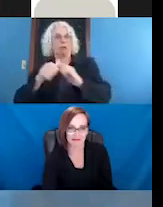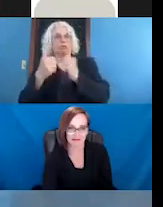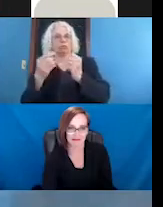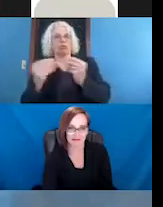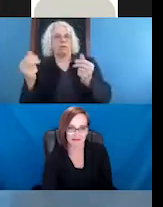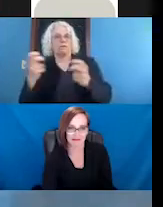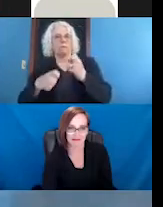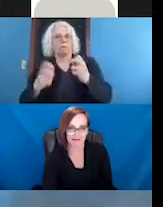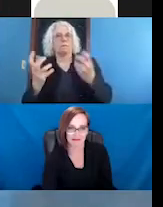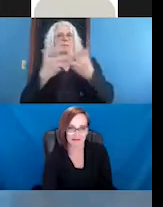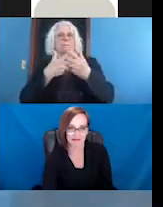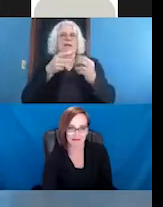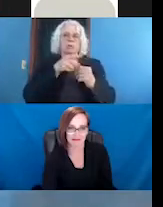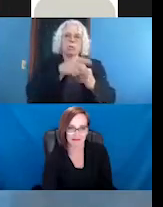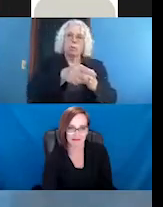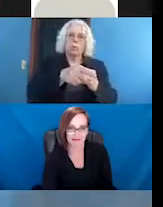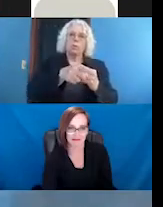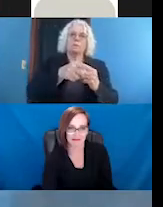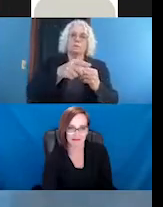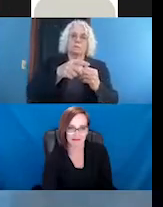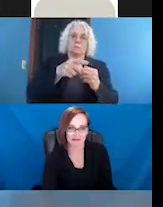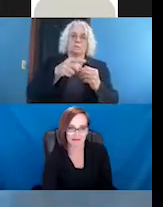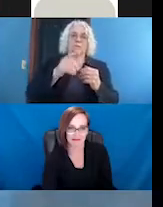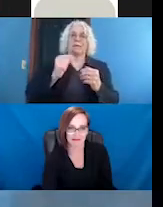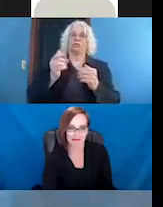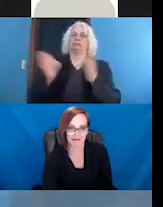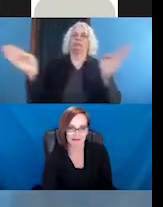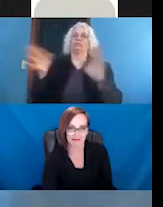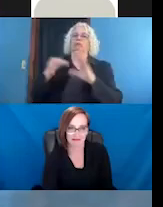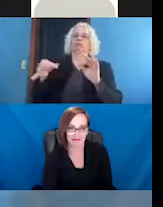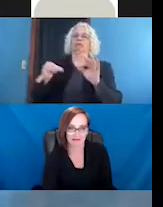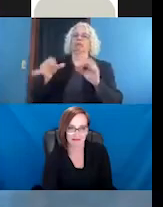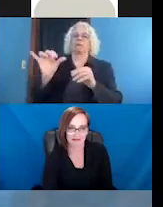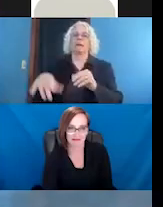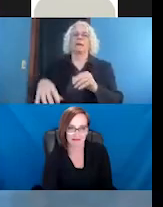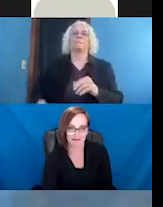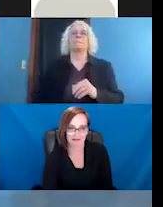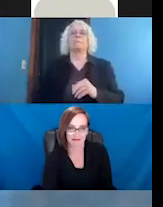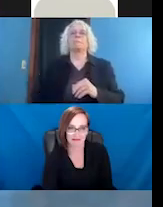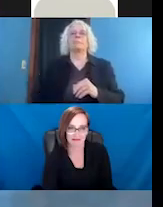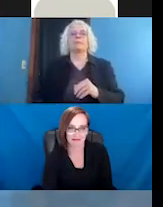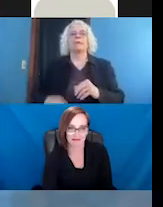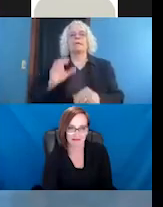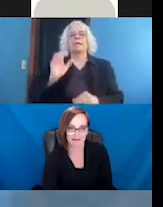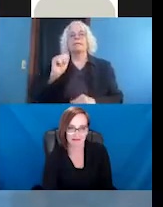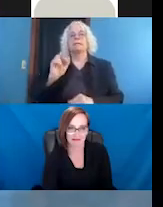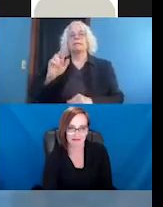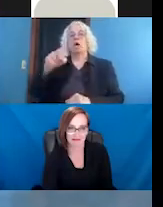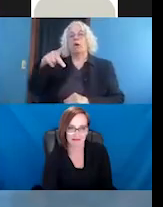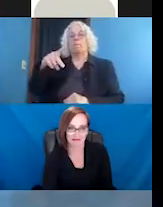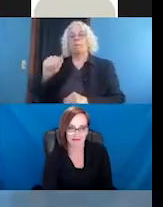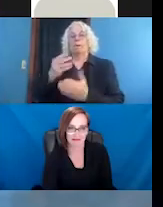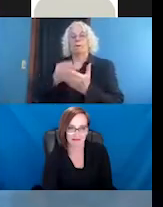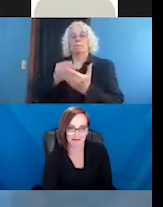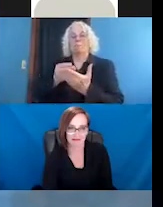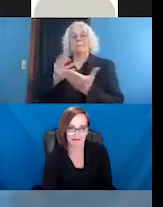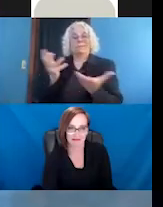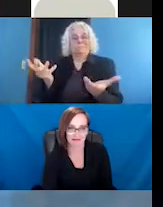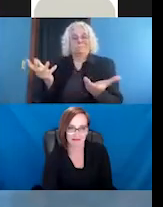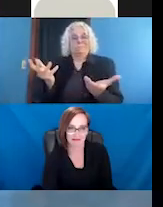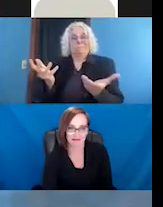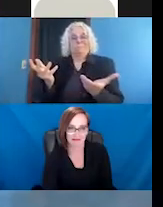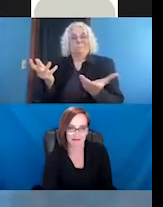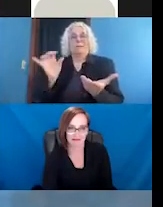whatever specific barrier exists. I think the other thing when we talk about these ARPA funds, I think there are a lot